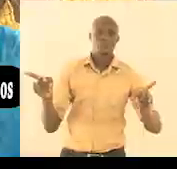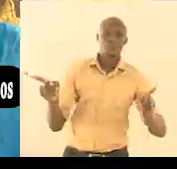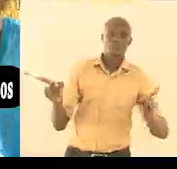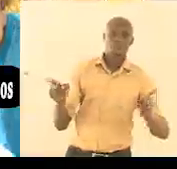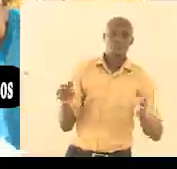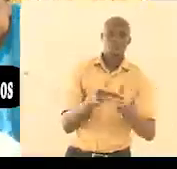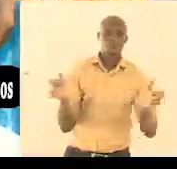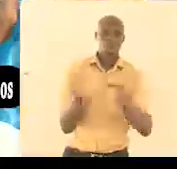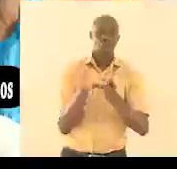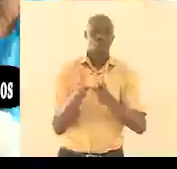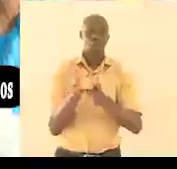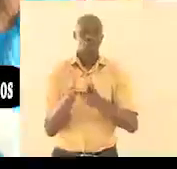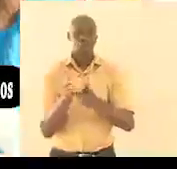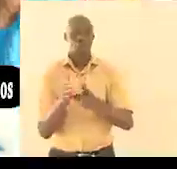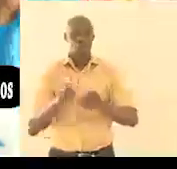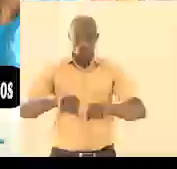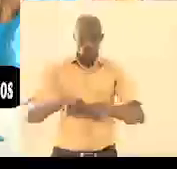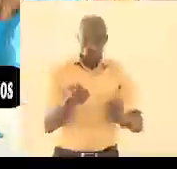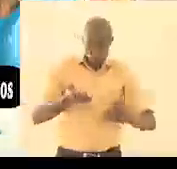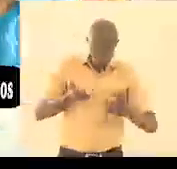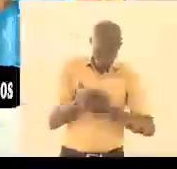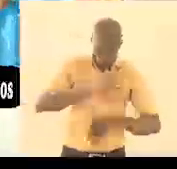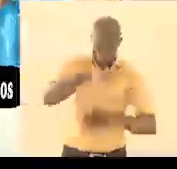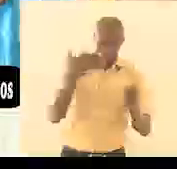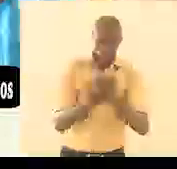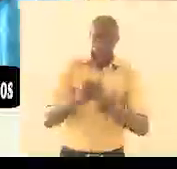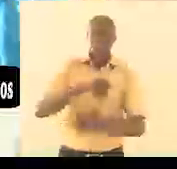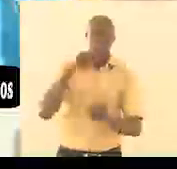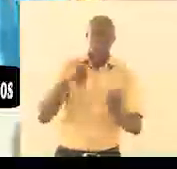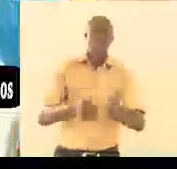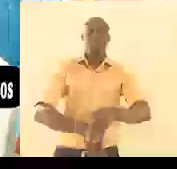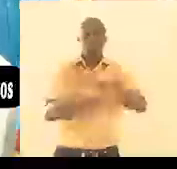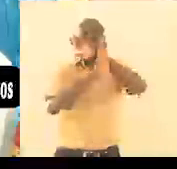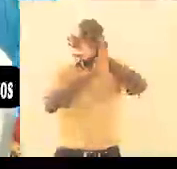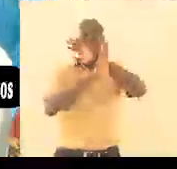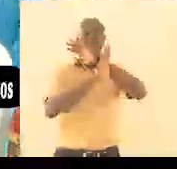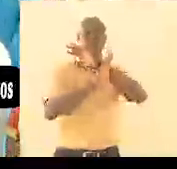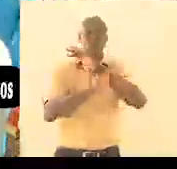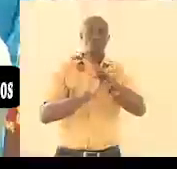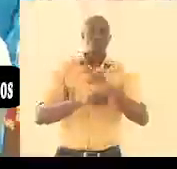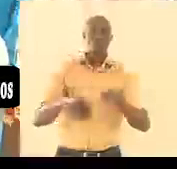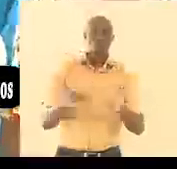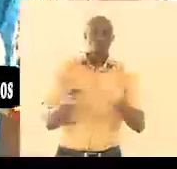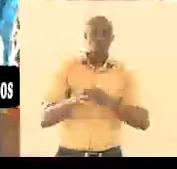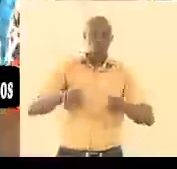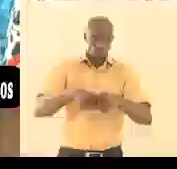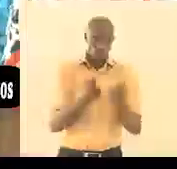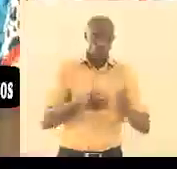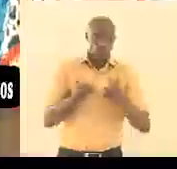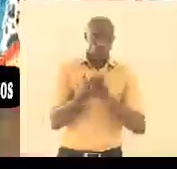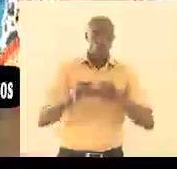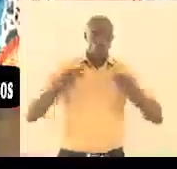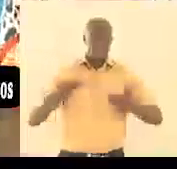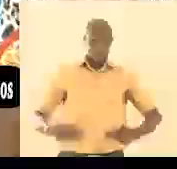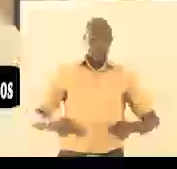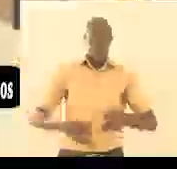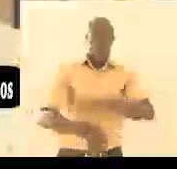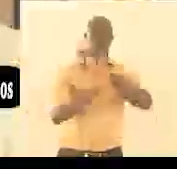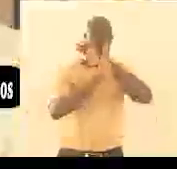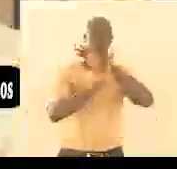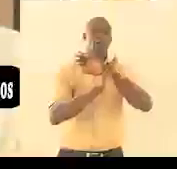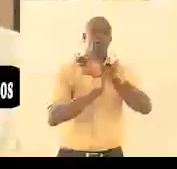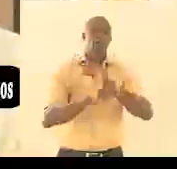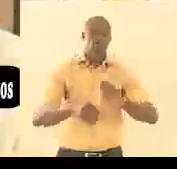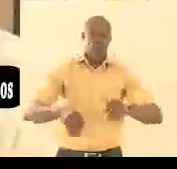But Jesus broke through all these barriers. Jesus broke through the physical barriers. He also